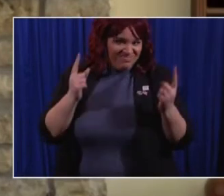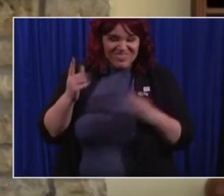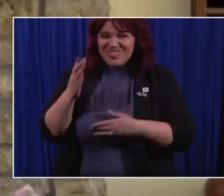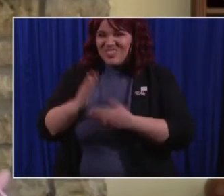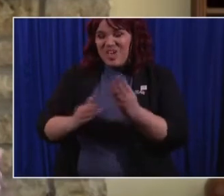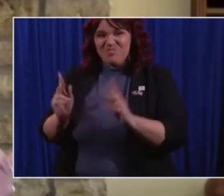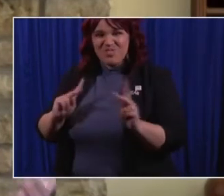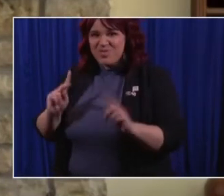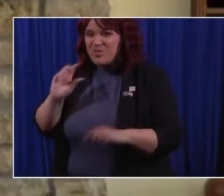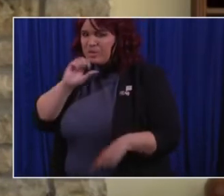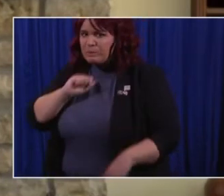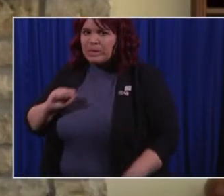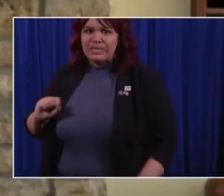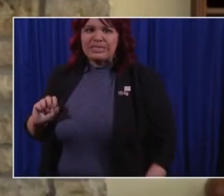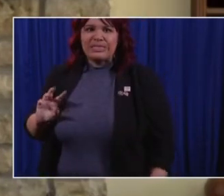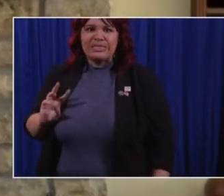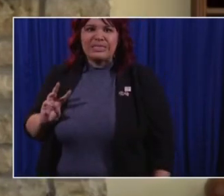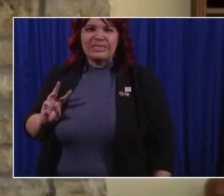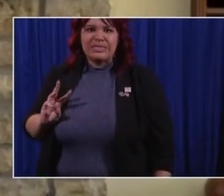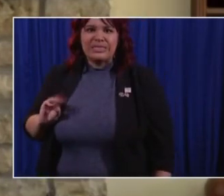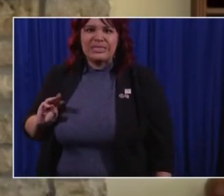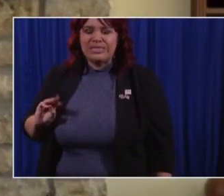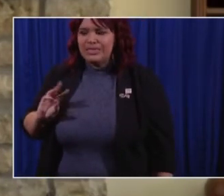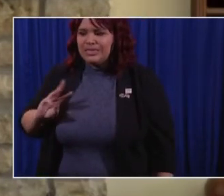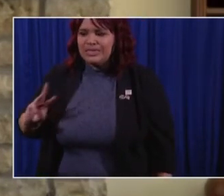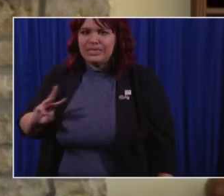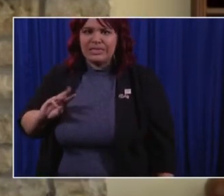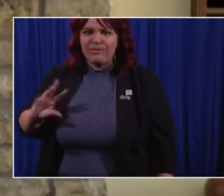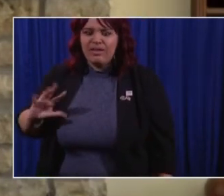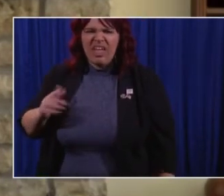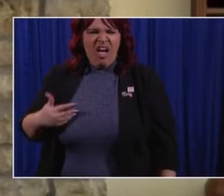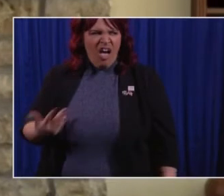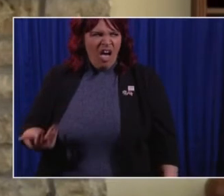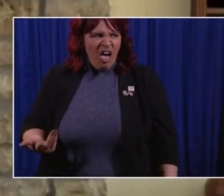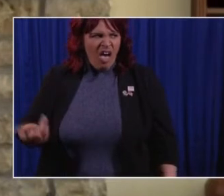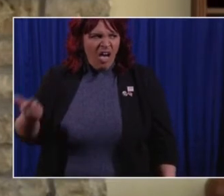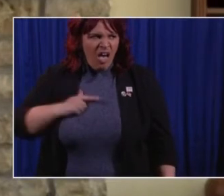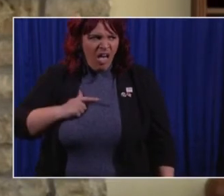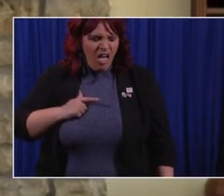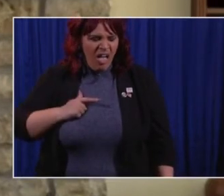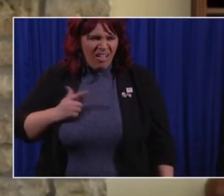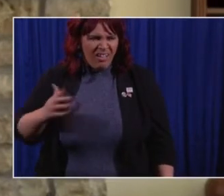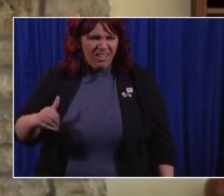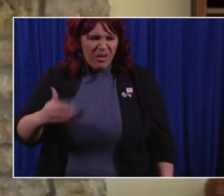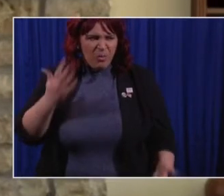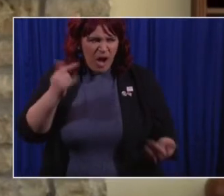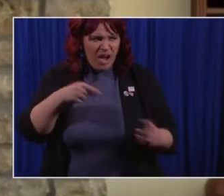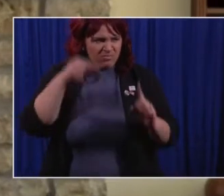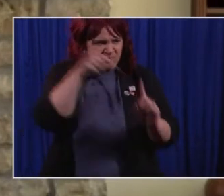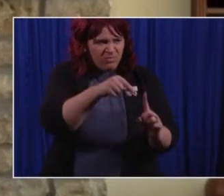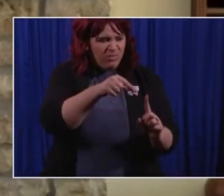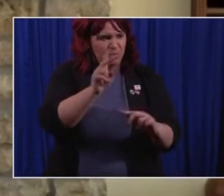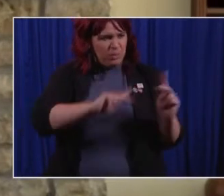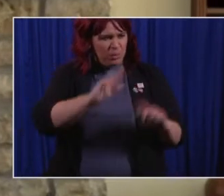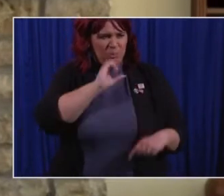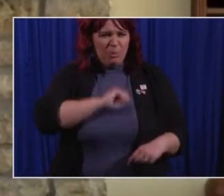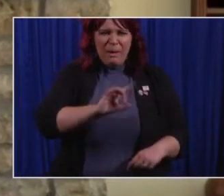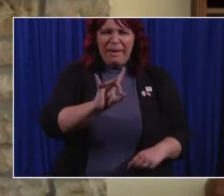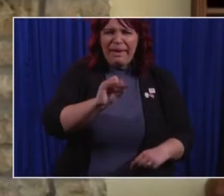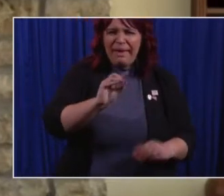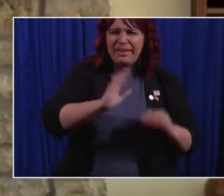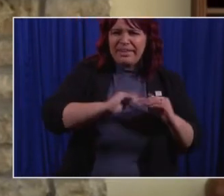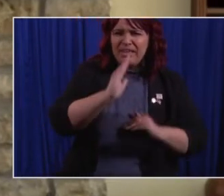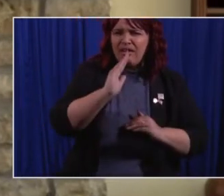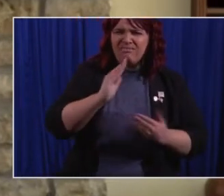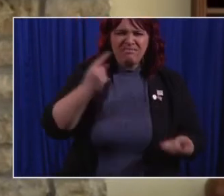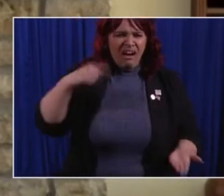that's the highest rate of death. And we just need to get more of our fellow citizens who are over